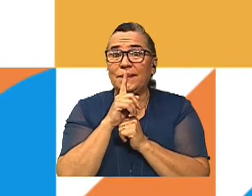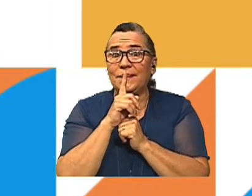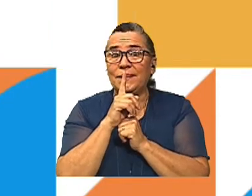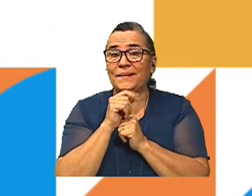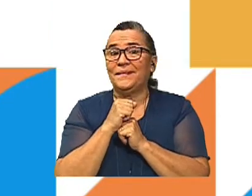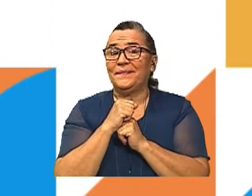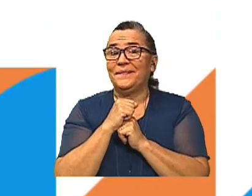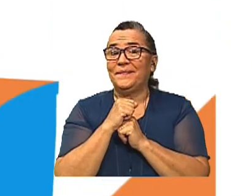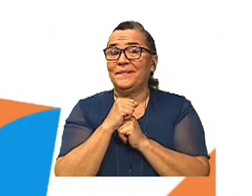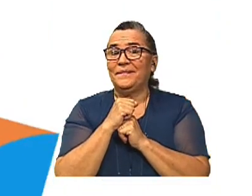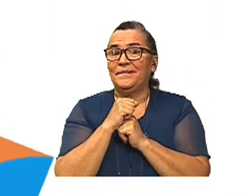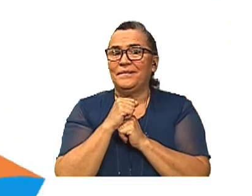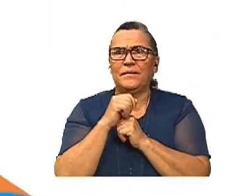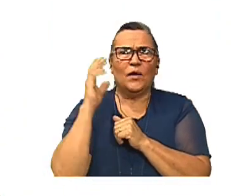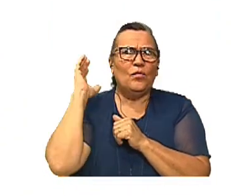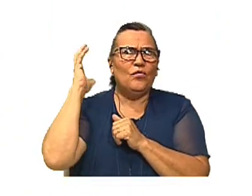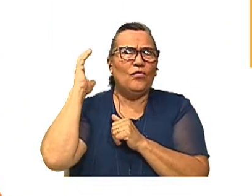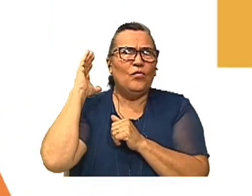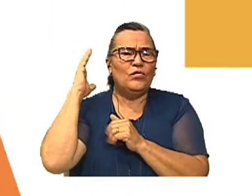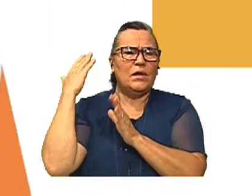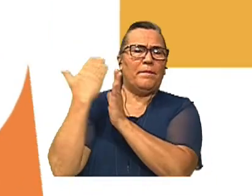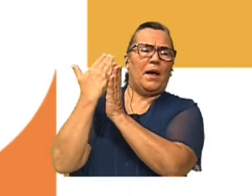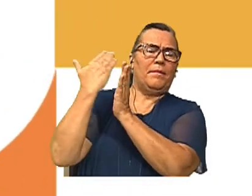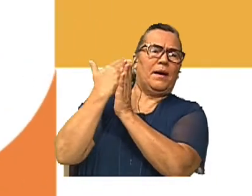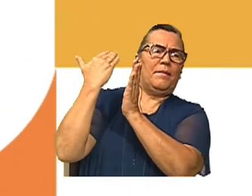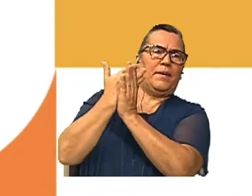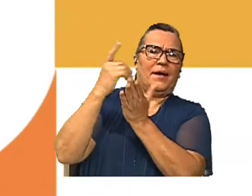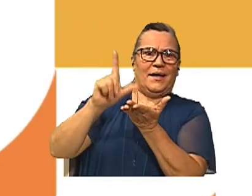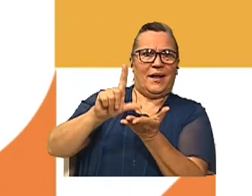The noises are going to interrupt the classes.